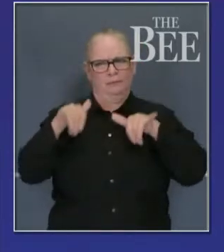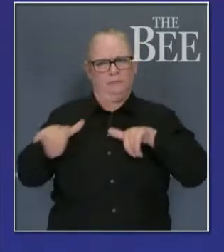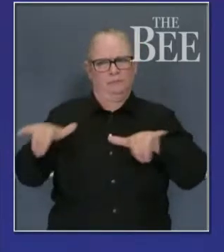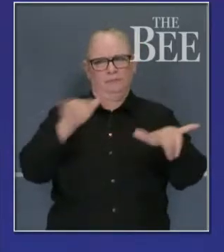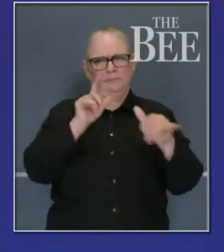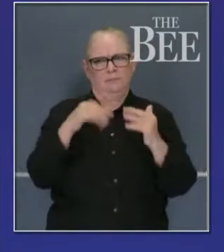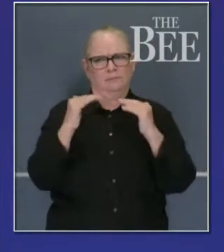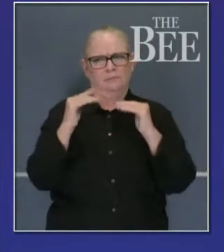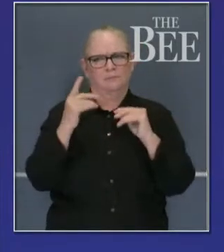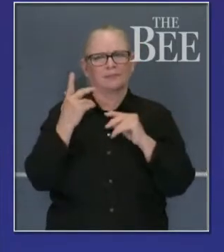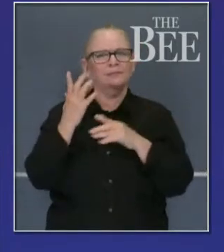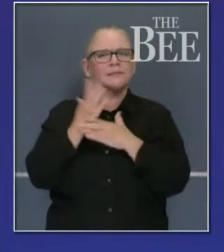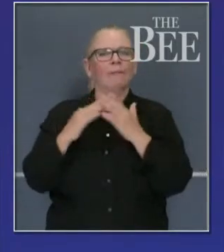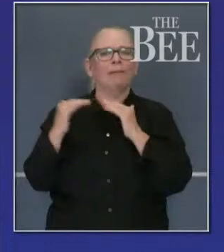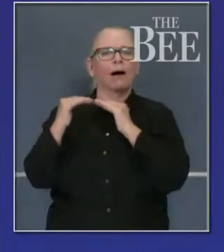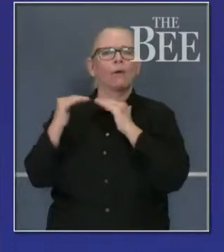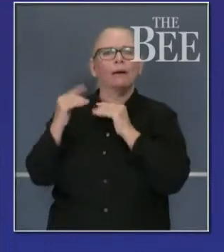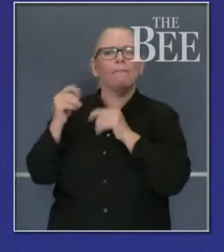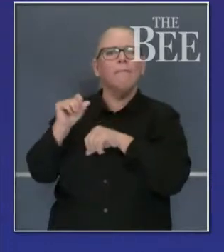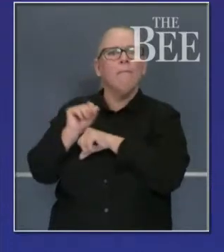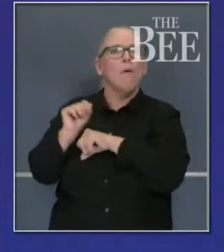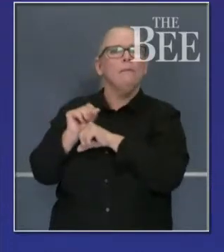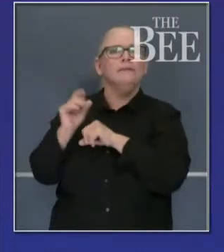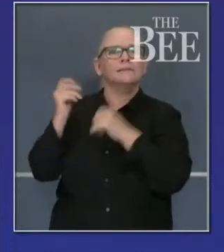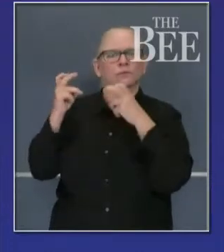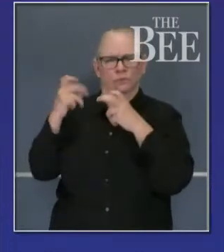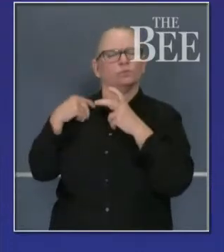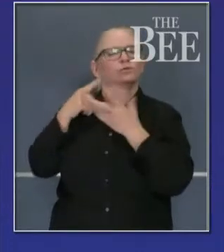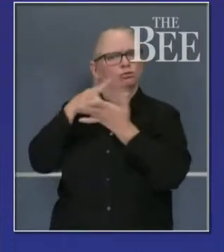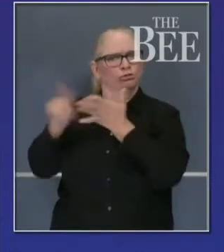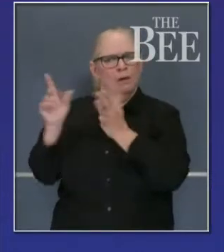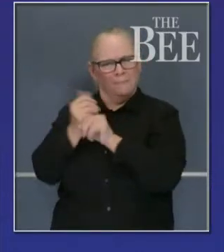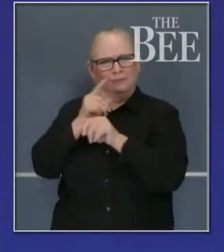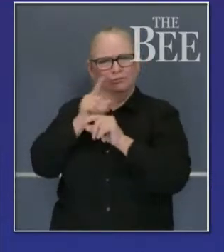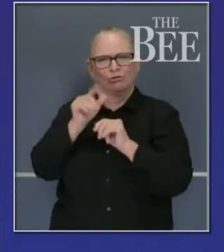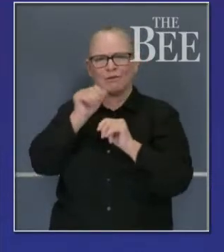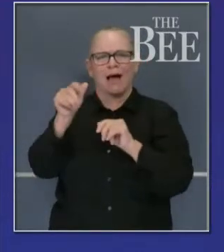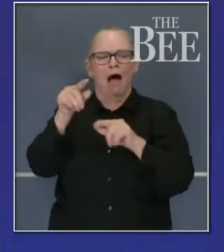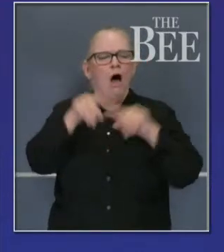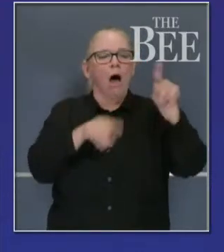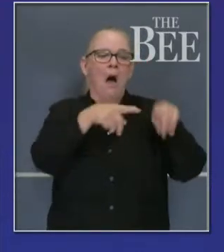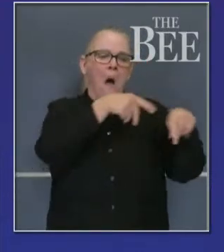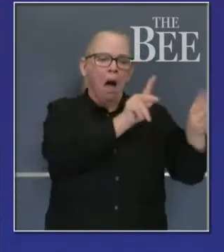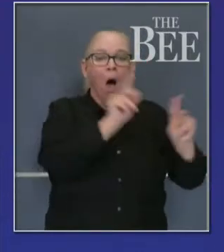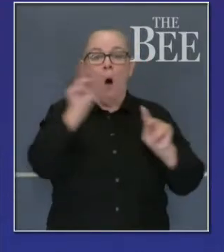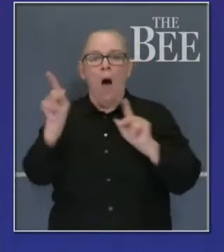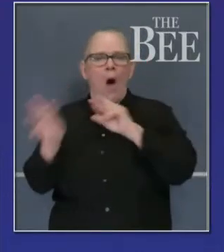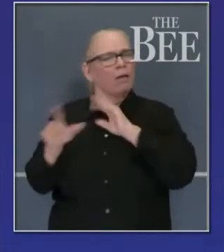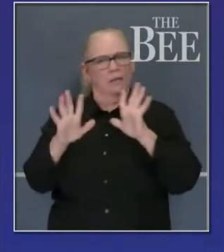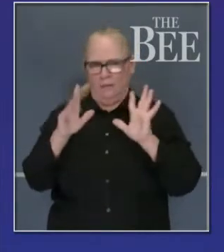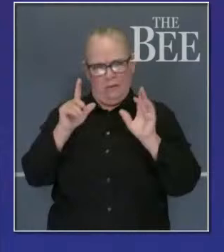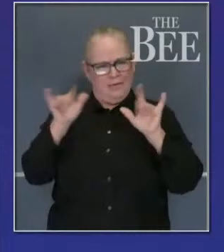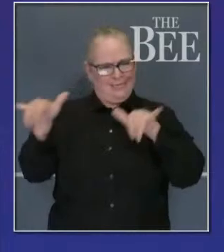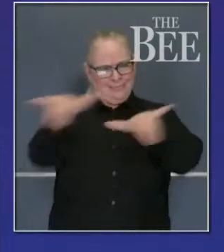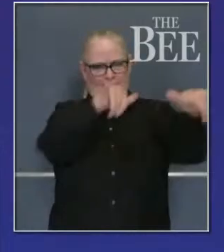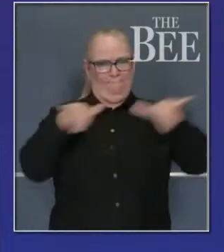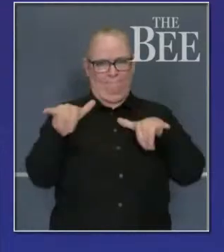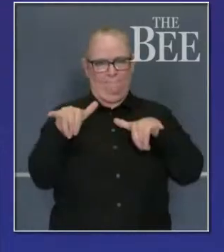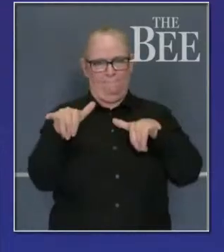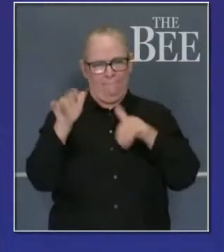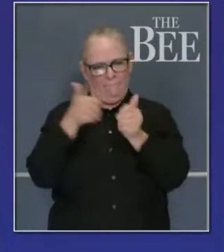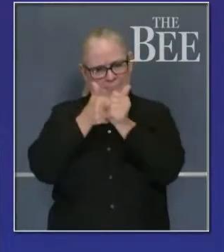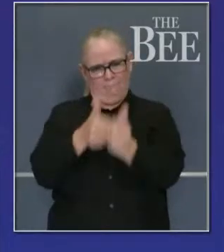and part of this process, this dynamic process that we put together as it relates to this new tiered plan. We're sticking to it.